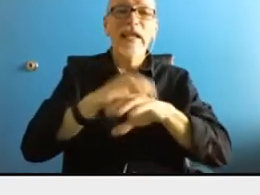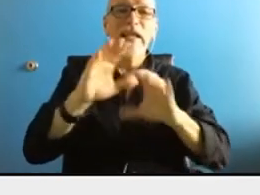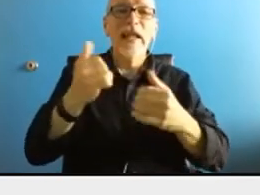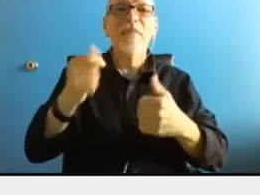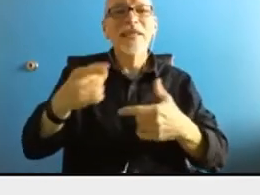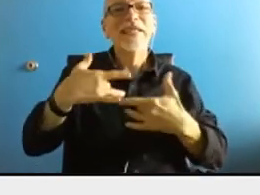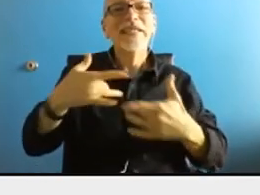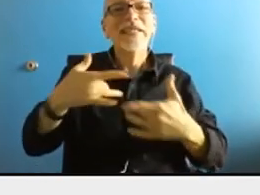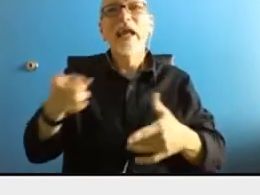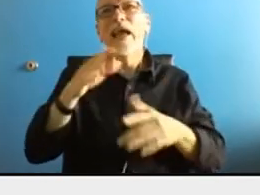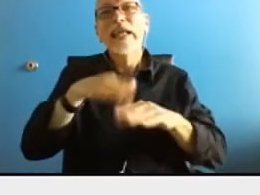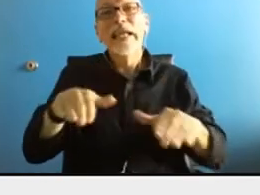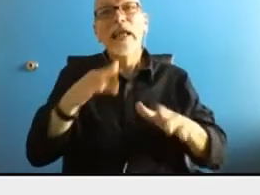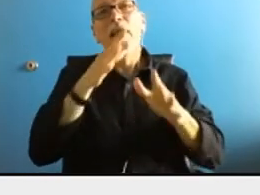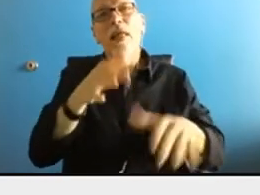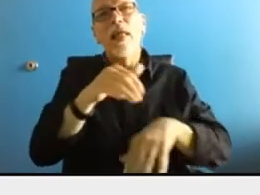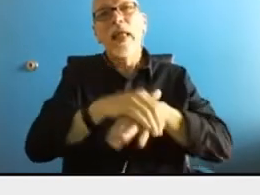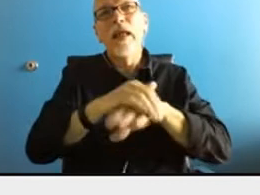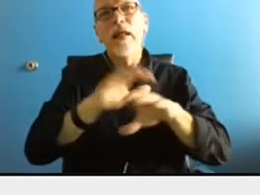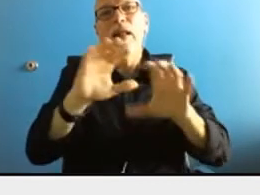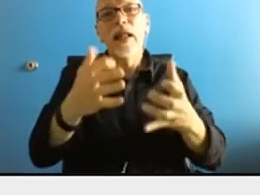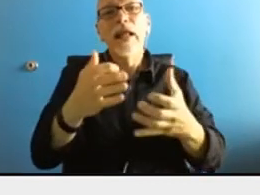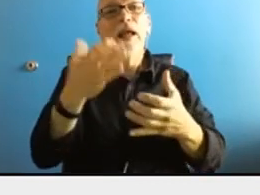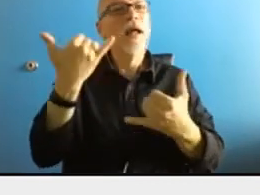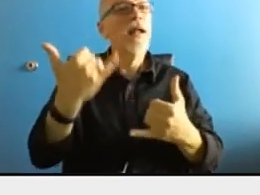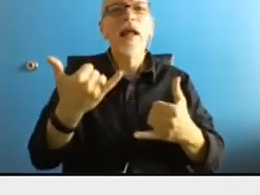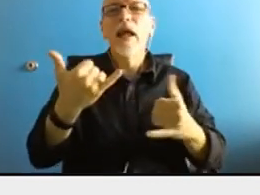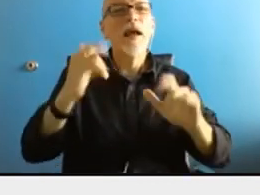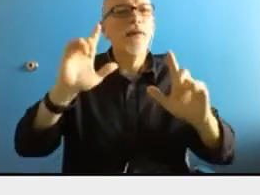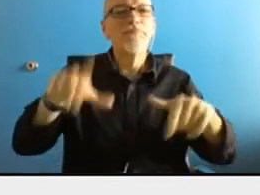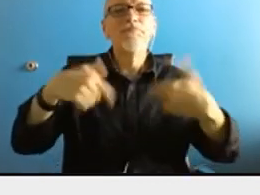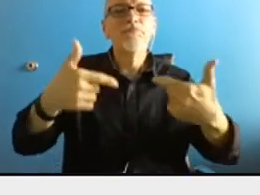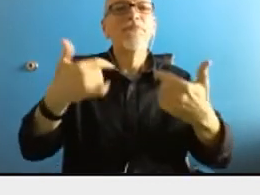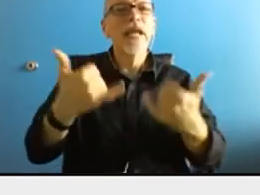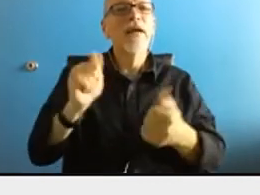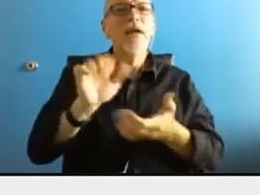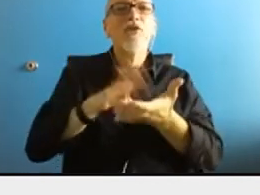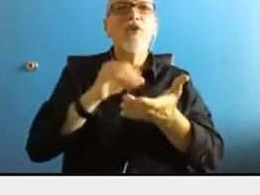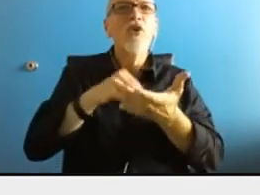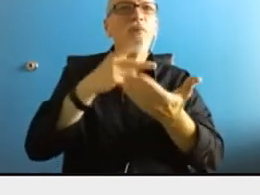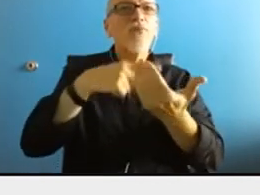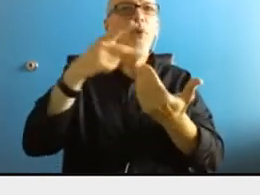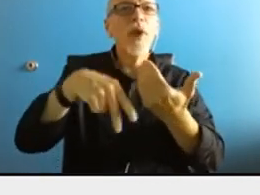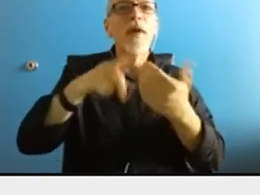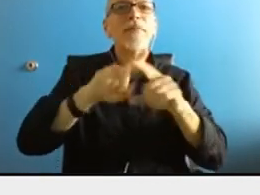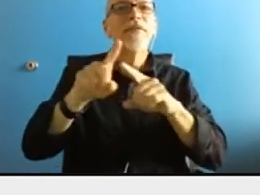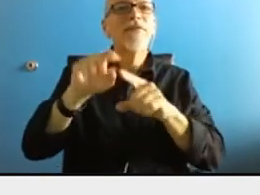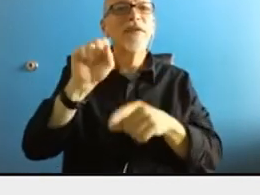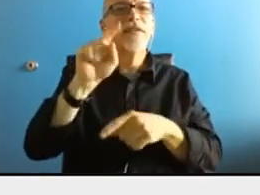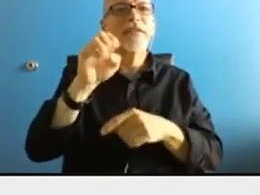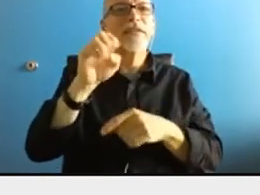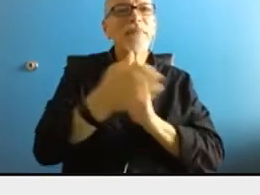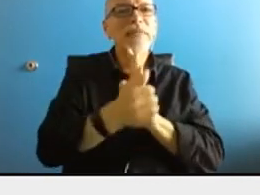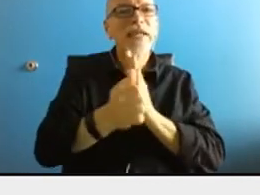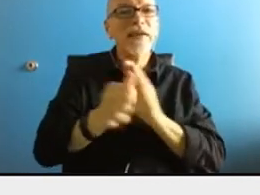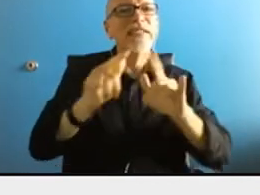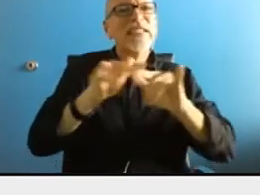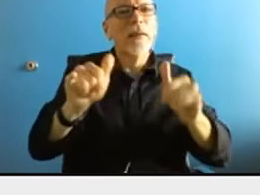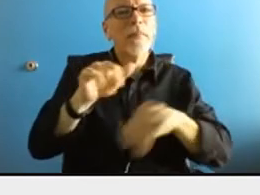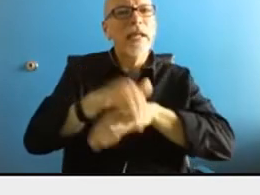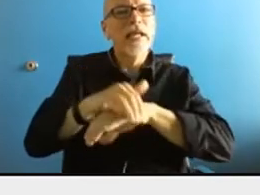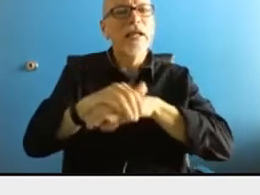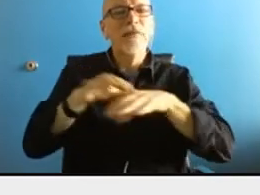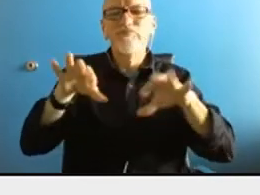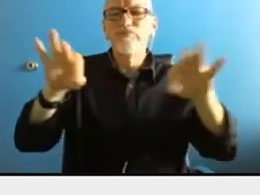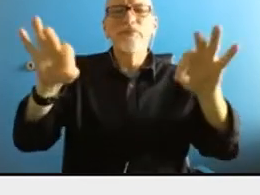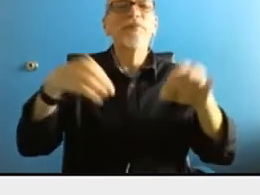favorite activity. Now they can learn the programming and other STEM skills and do English at the same time. I'm just thrilled to be